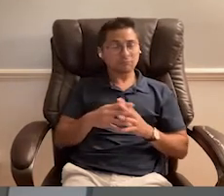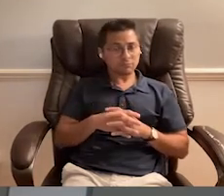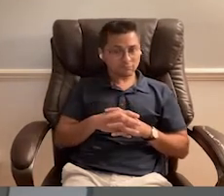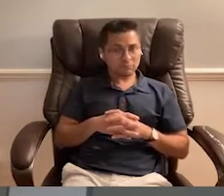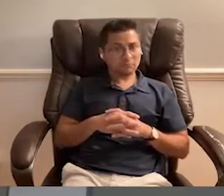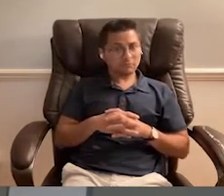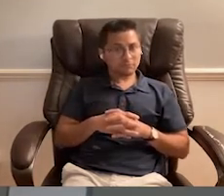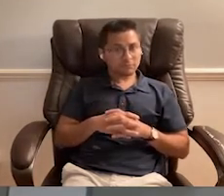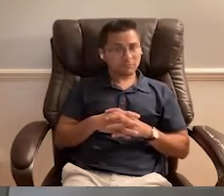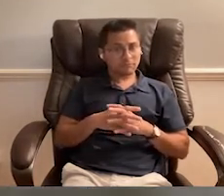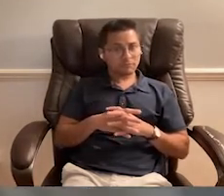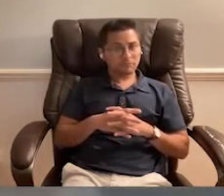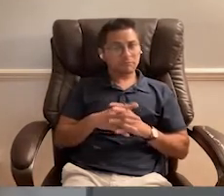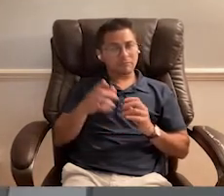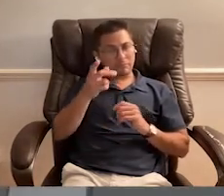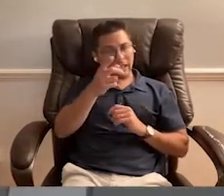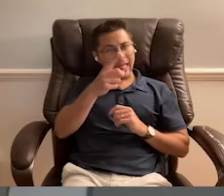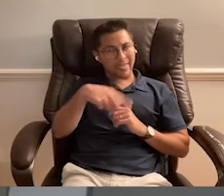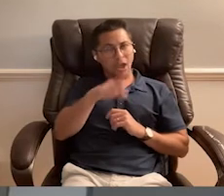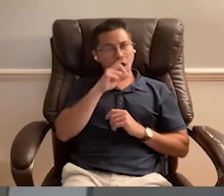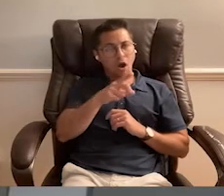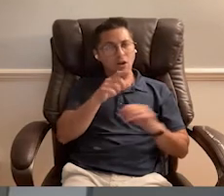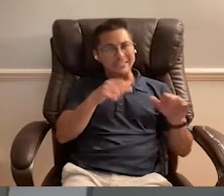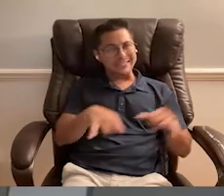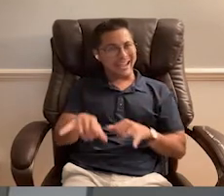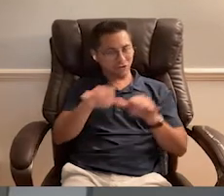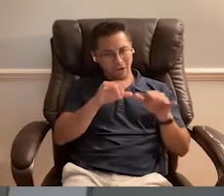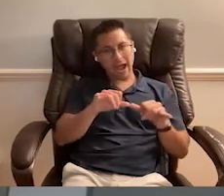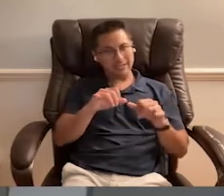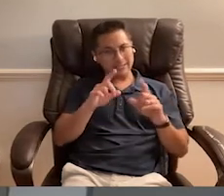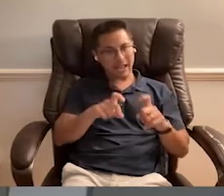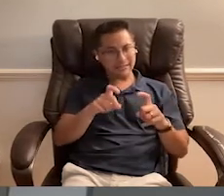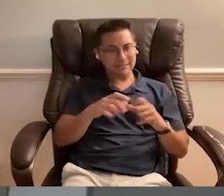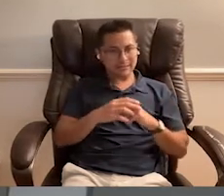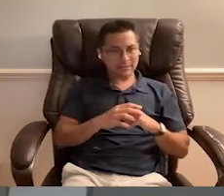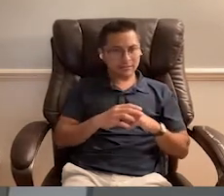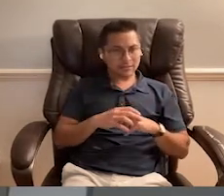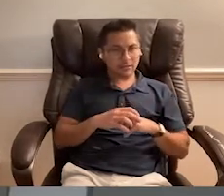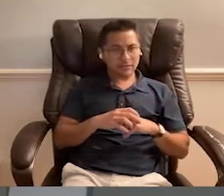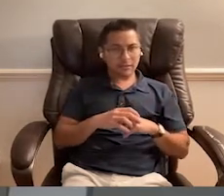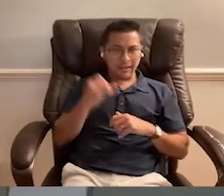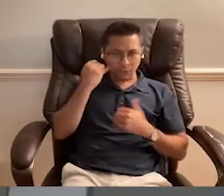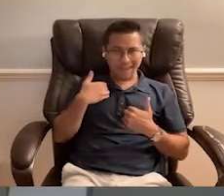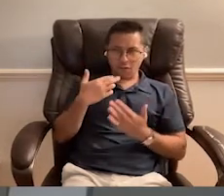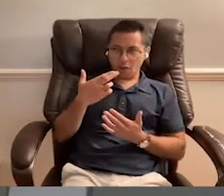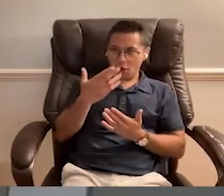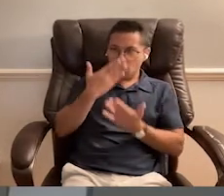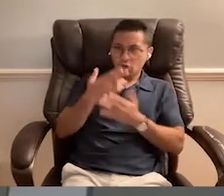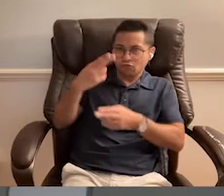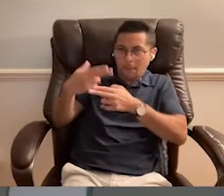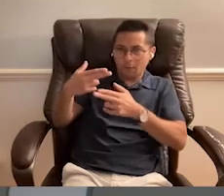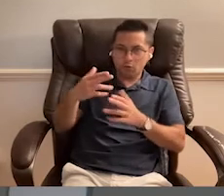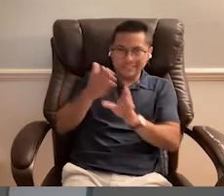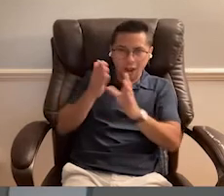That can be, absolutely, and we have it in our rule, and yes. And they're pretty much standard. They are standard. So if you have a